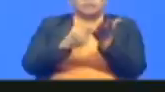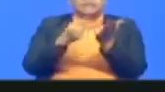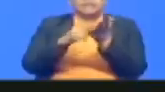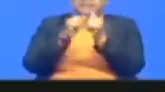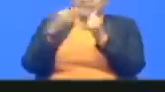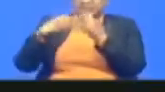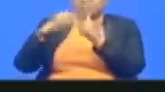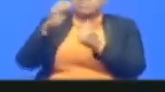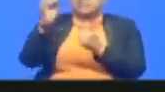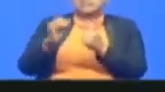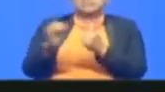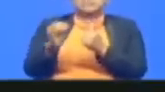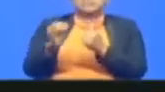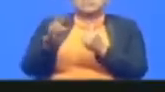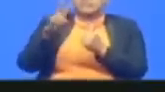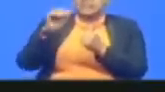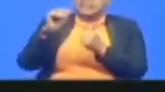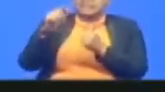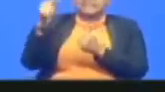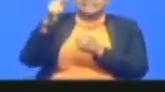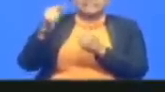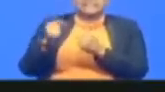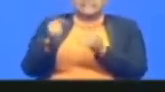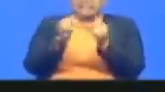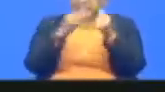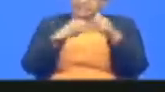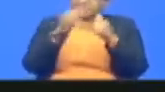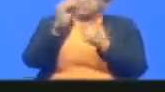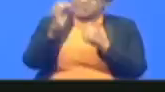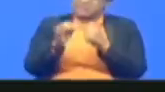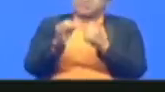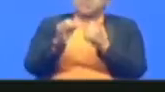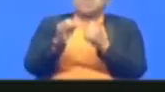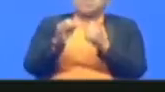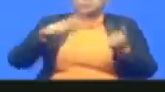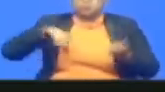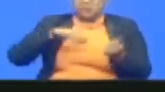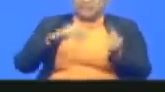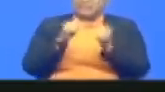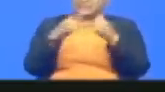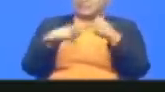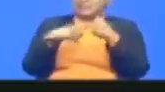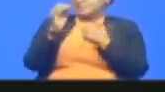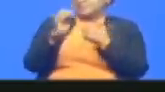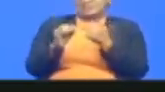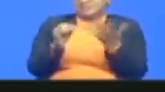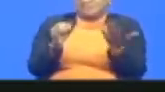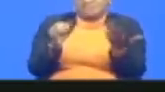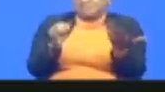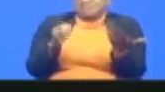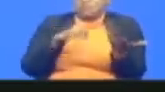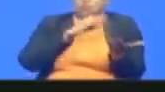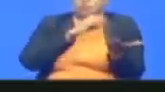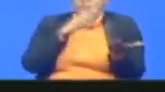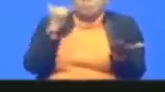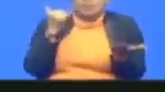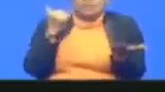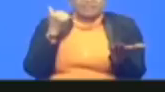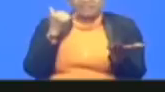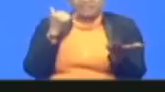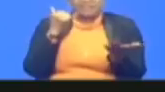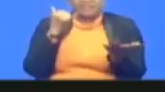18%. VAT in Tanzania is 18%. We are 16%. Why are we